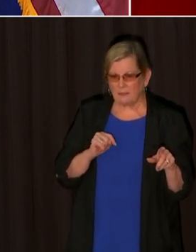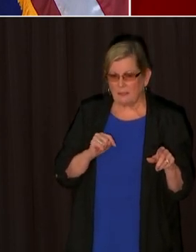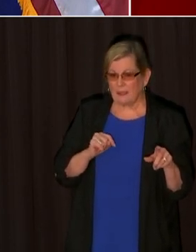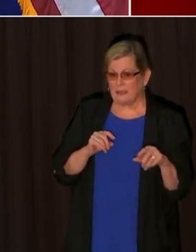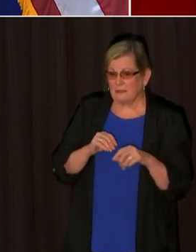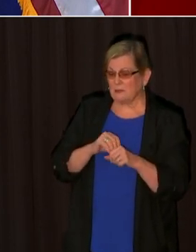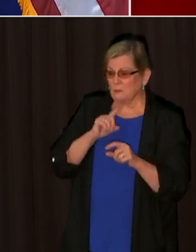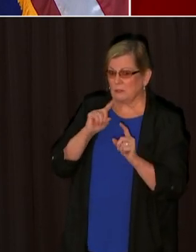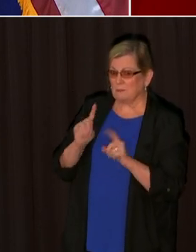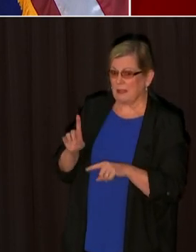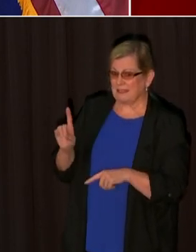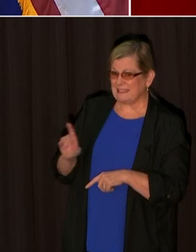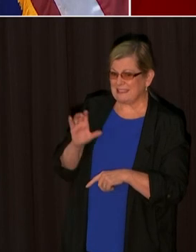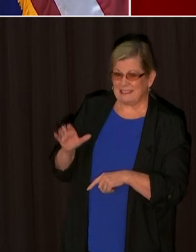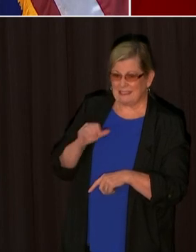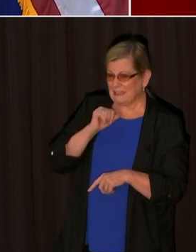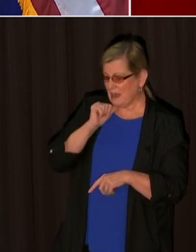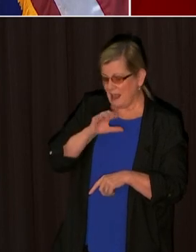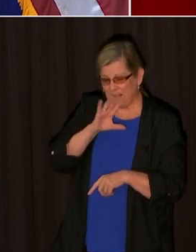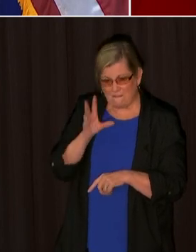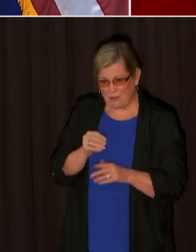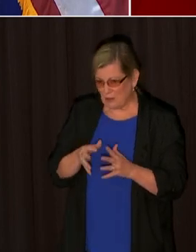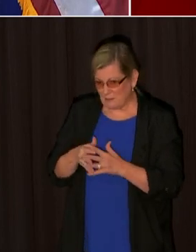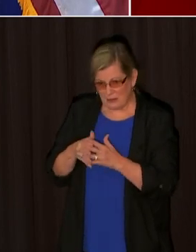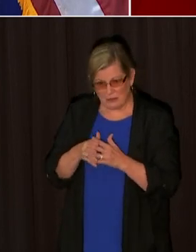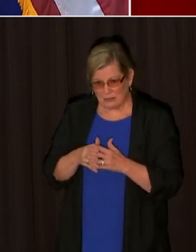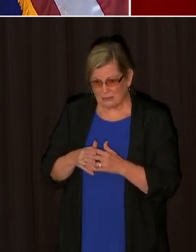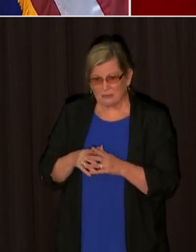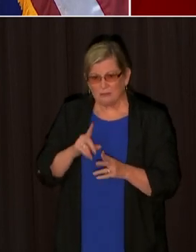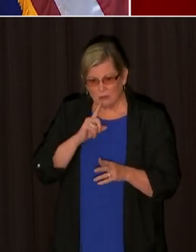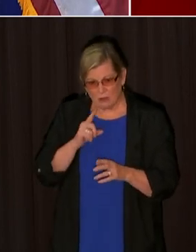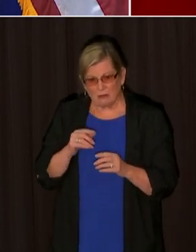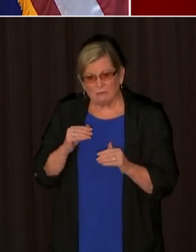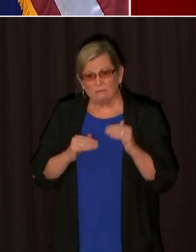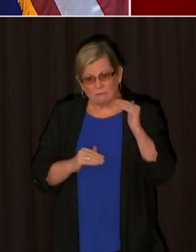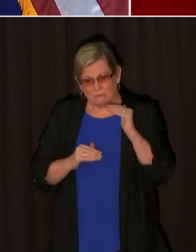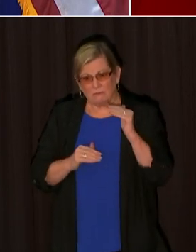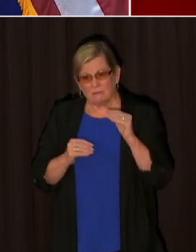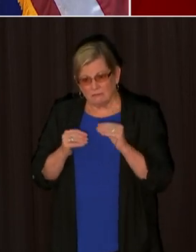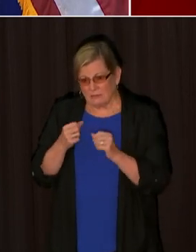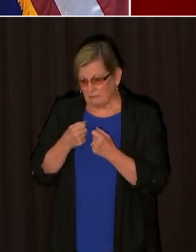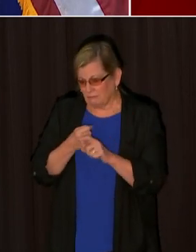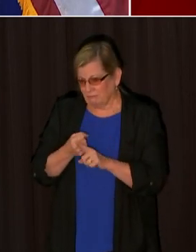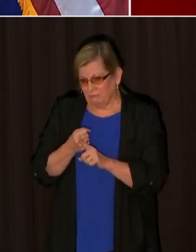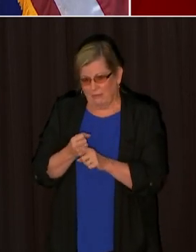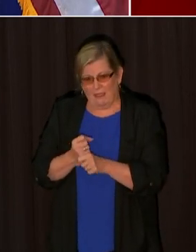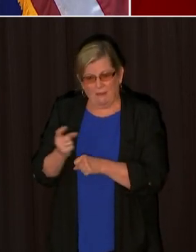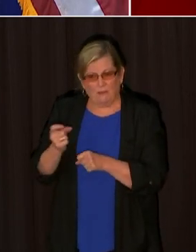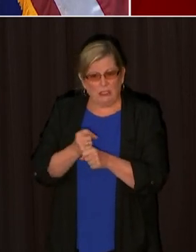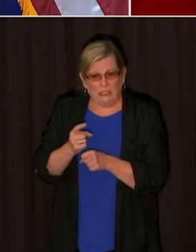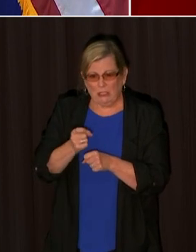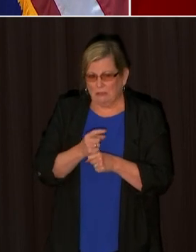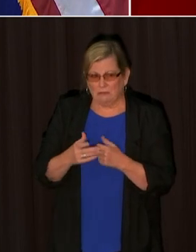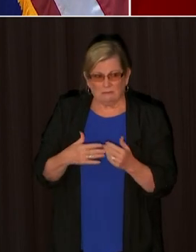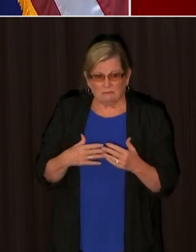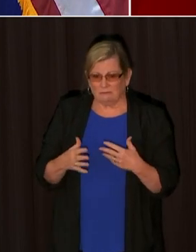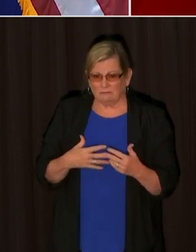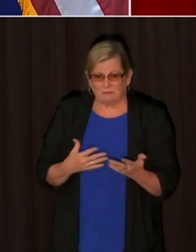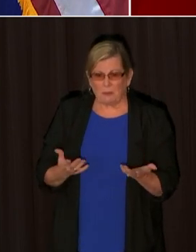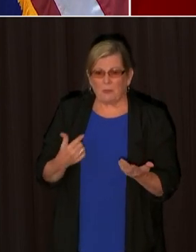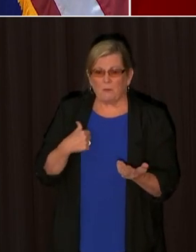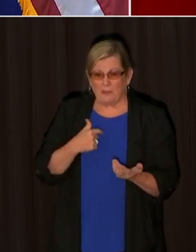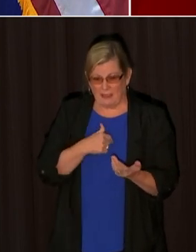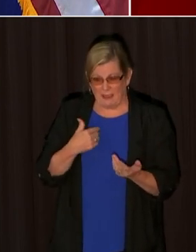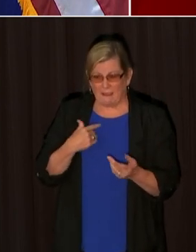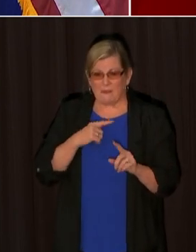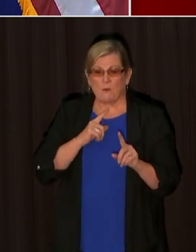African Americans are disproportionately impacted every year, right? When we produce our reports at DC Health